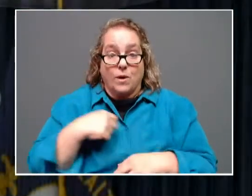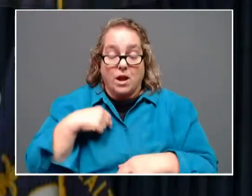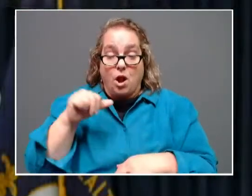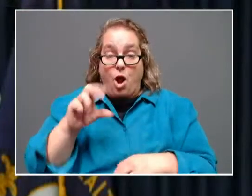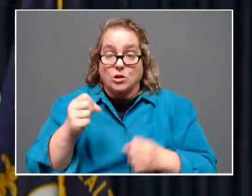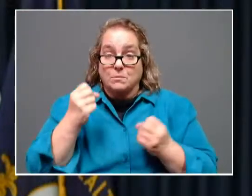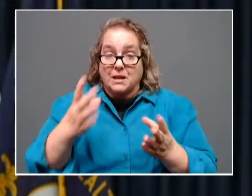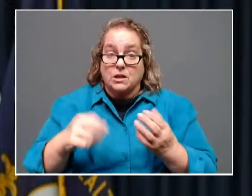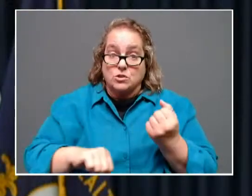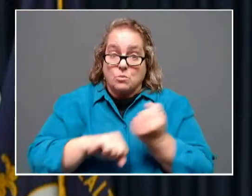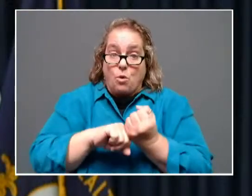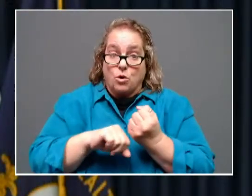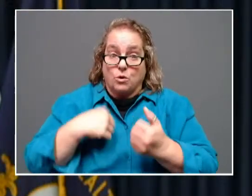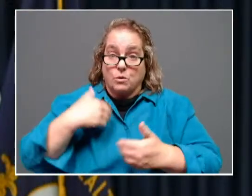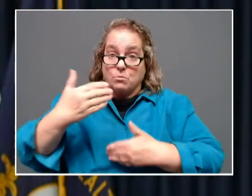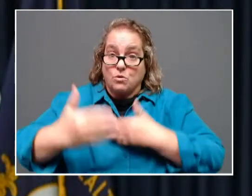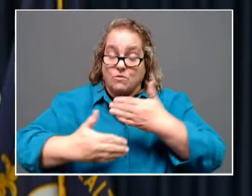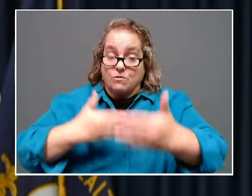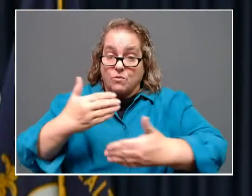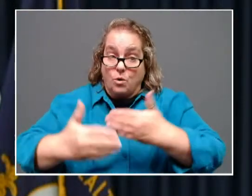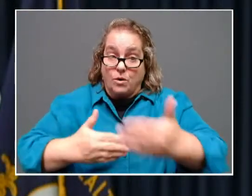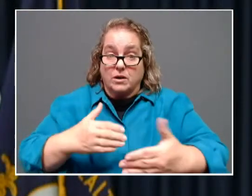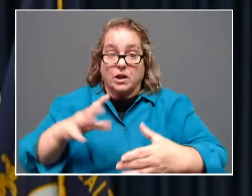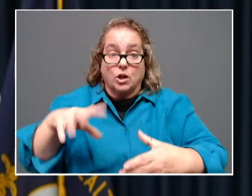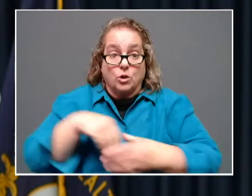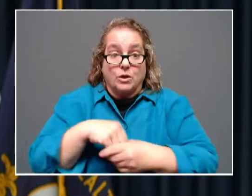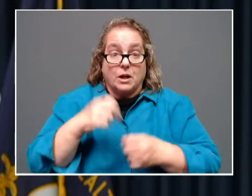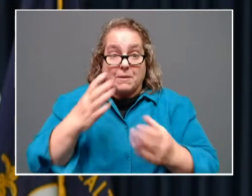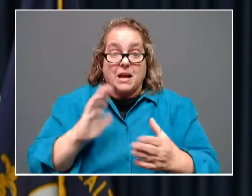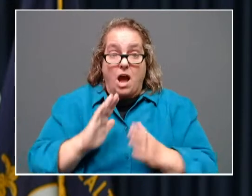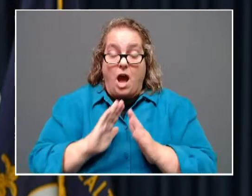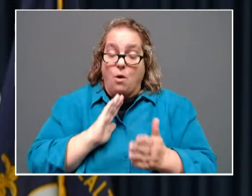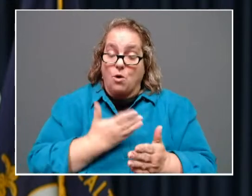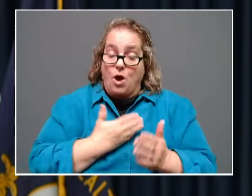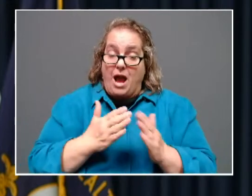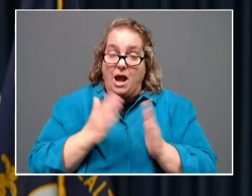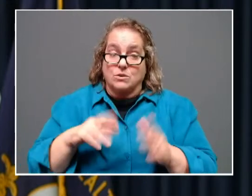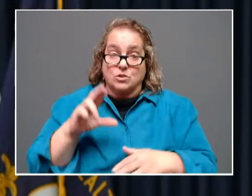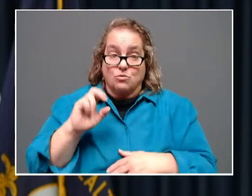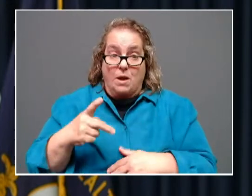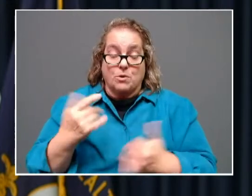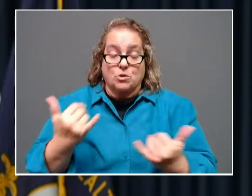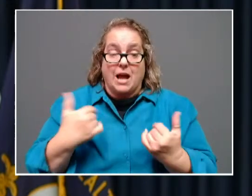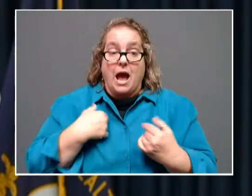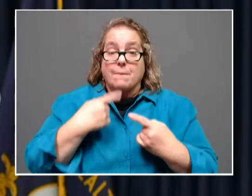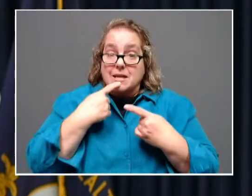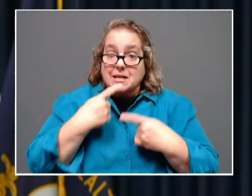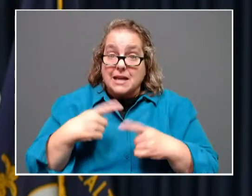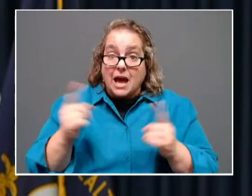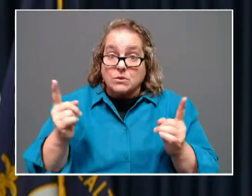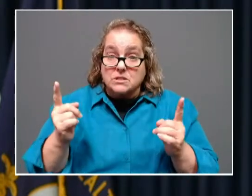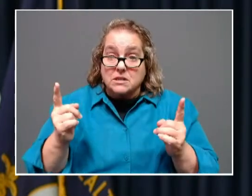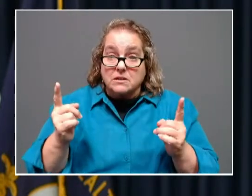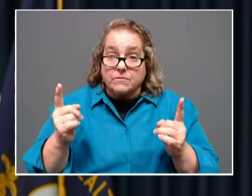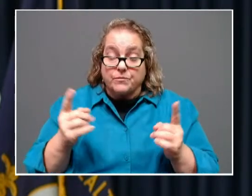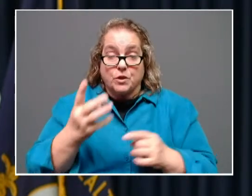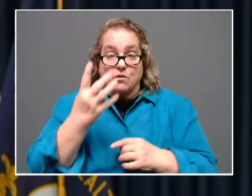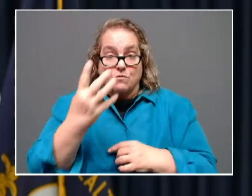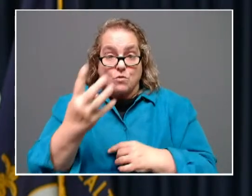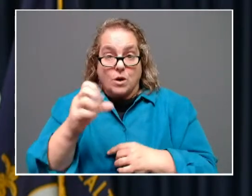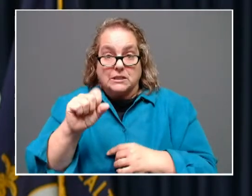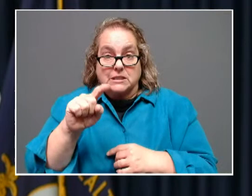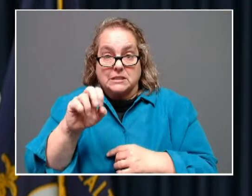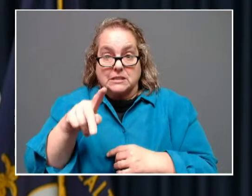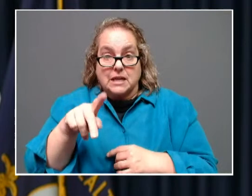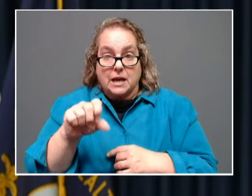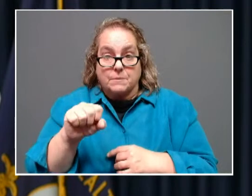cannabis, including many in our House of Representatives, today I'm announcing 4 steps that set out